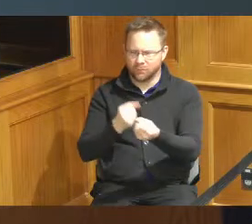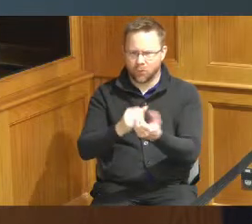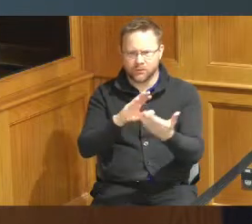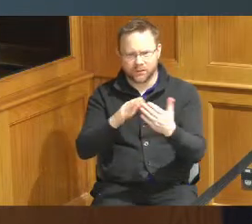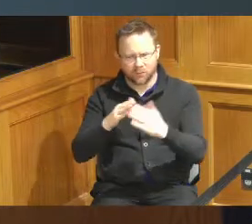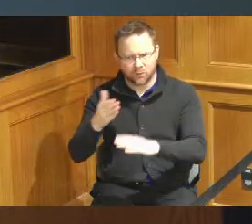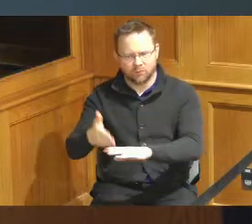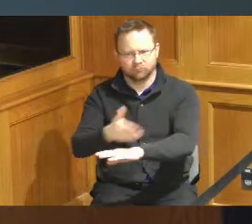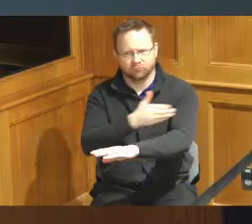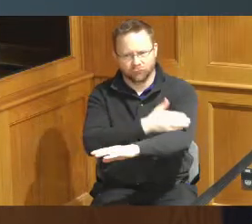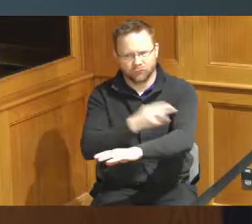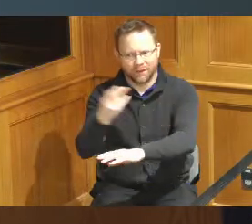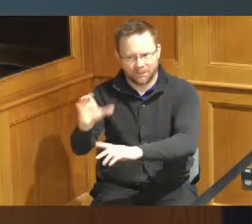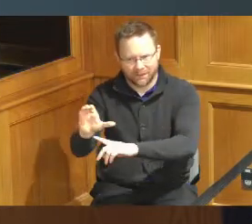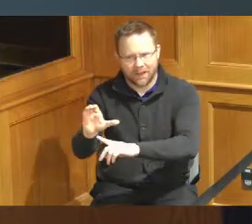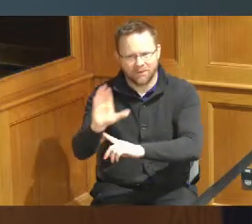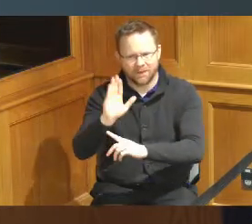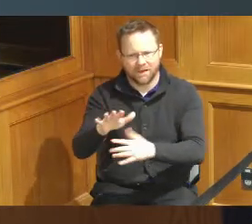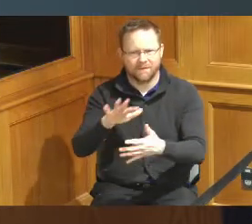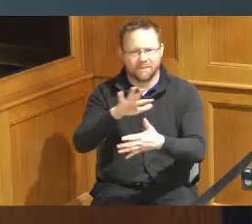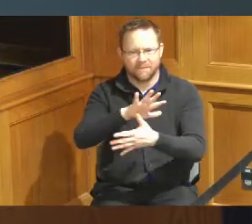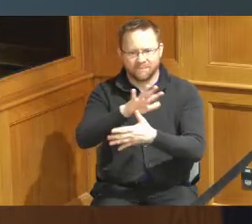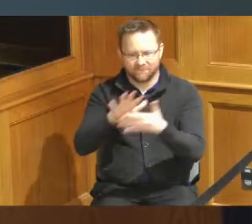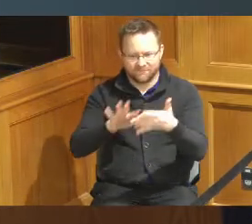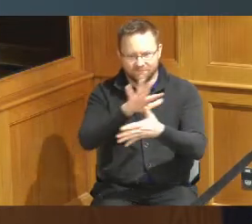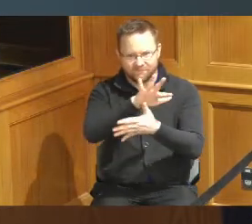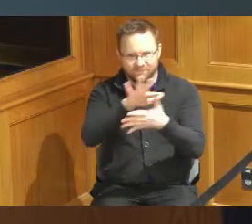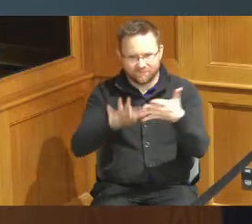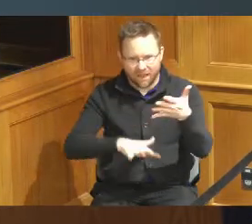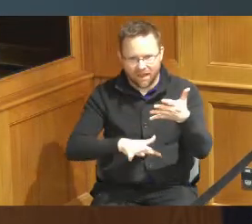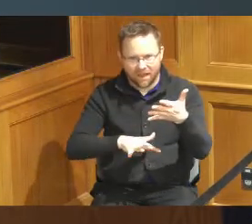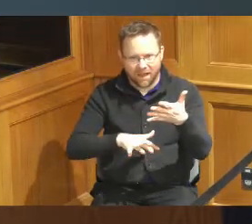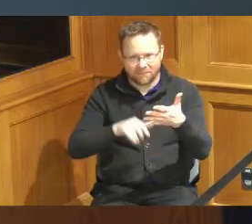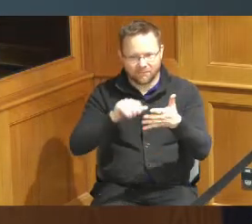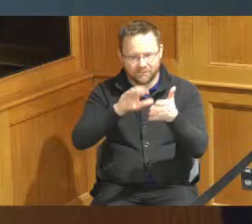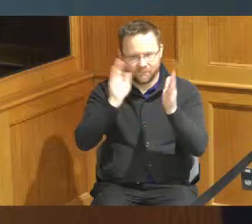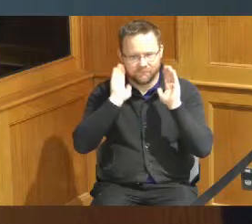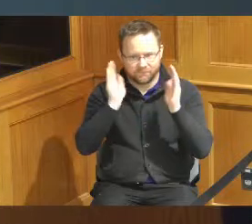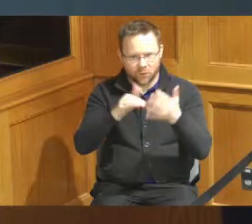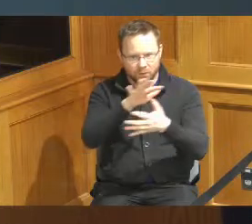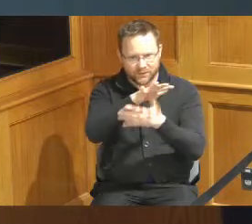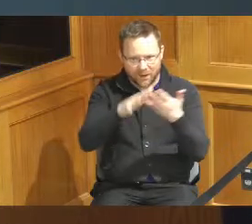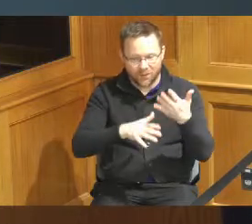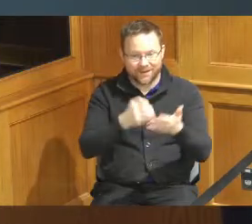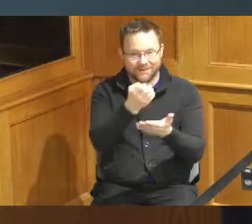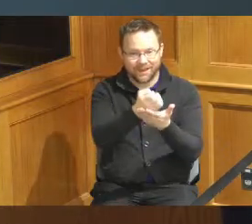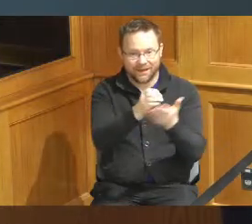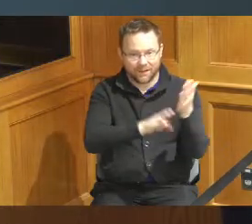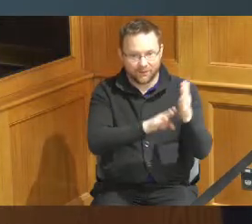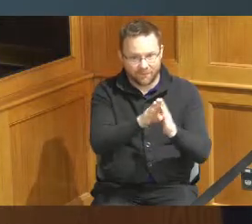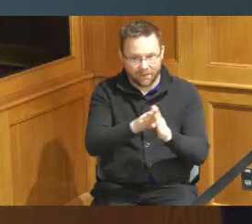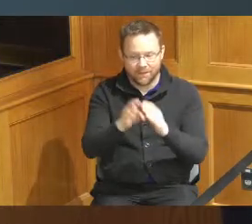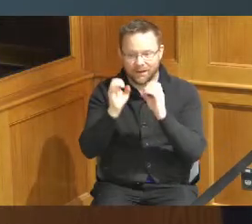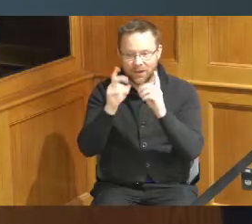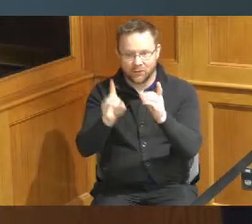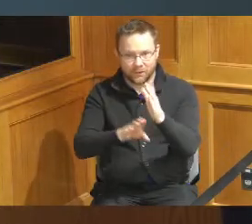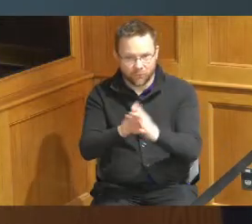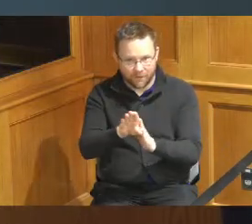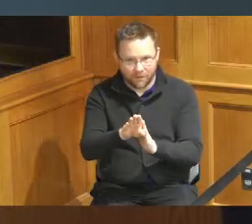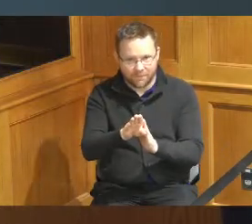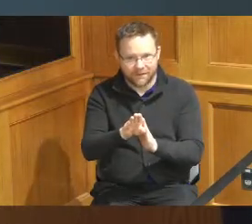Hamilton County through their 5-point programmatic thrust areas: economic development, educational